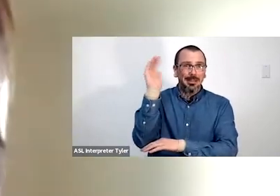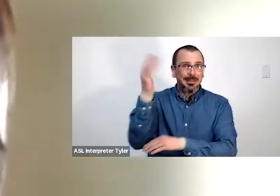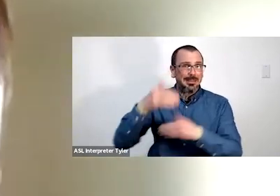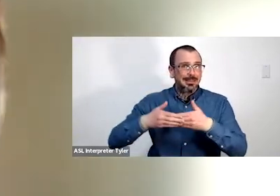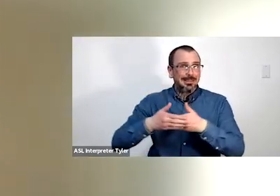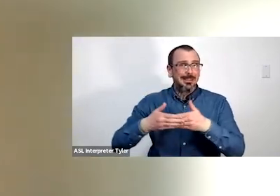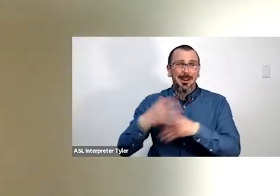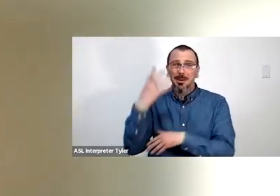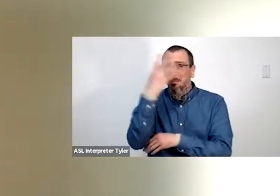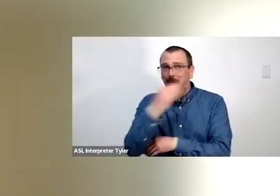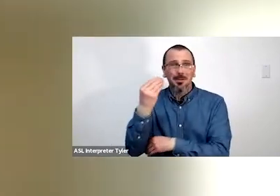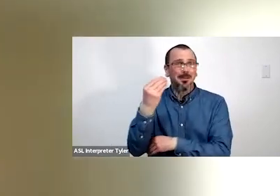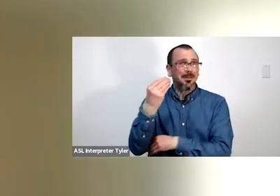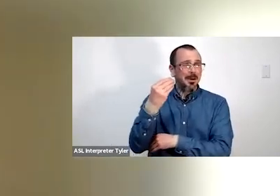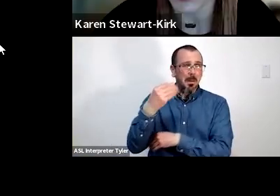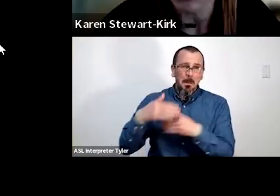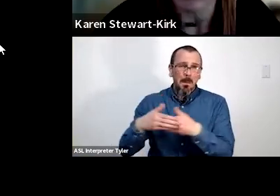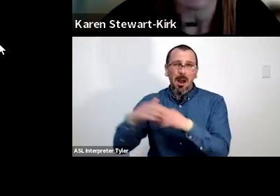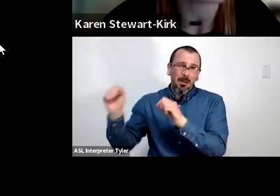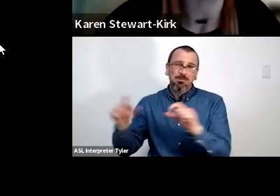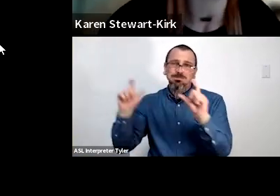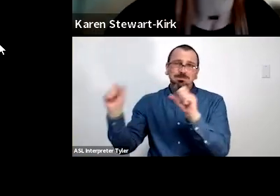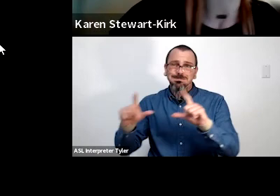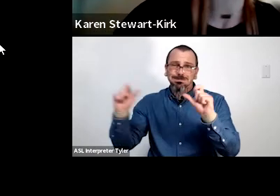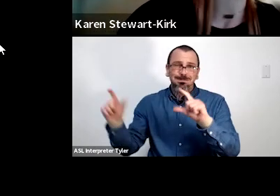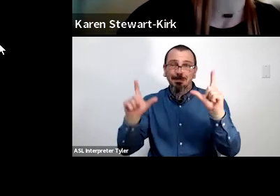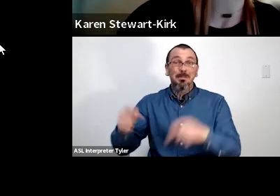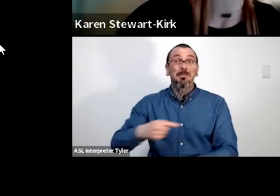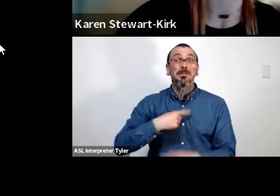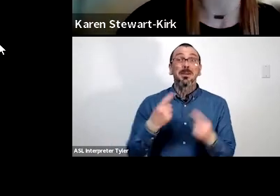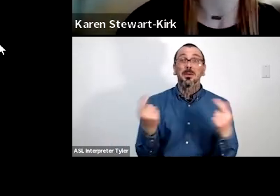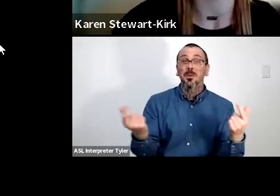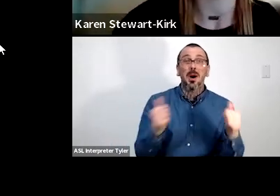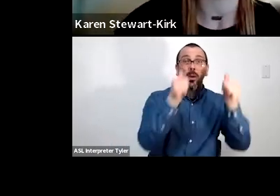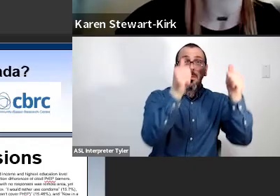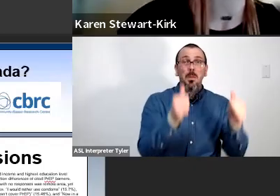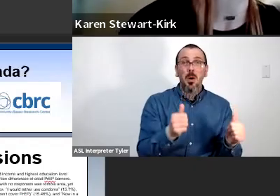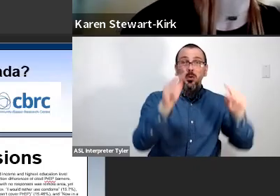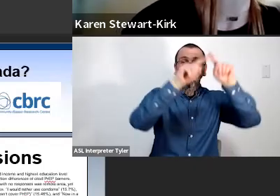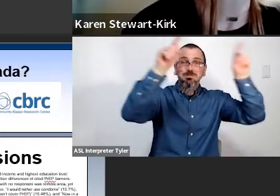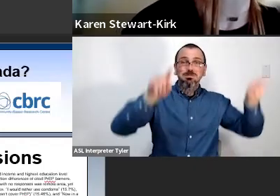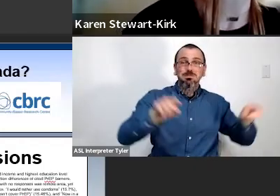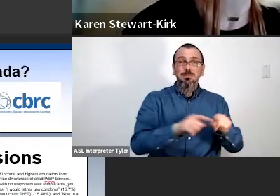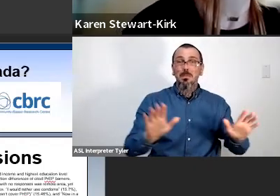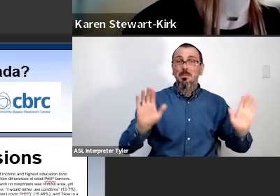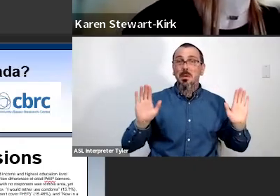made a poster and I like my poster. I think it would be really nice to have printed it and presented it physically in an in-person